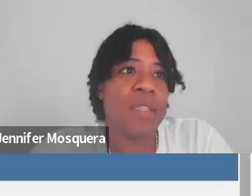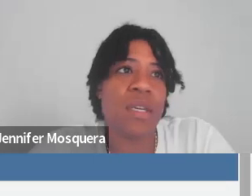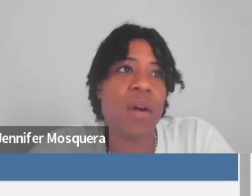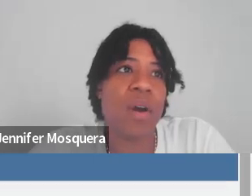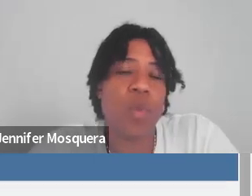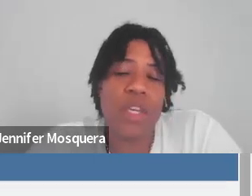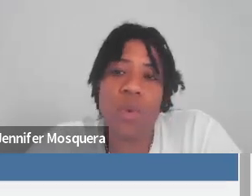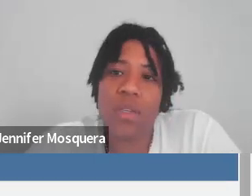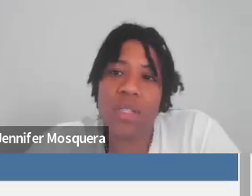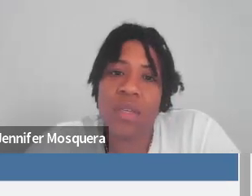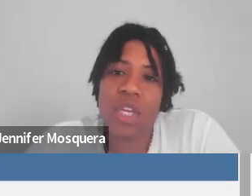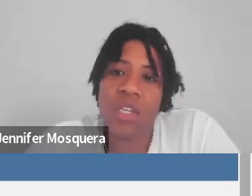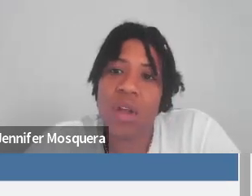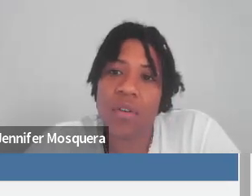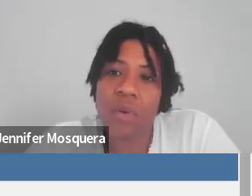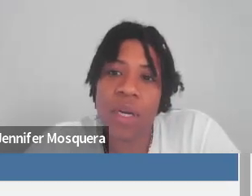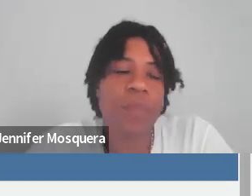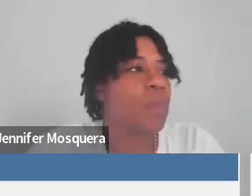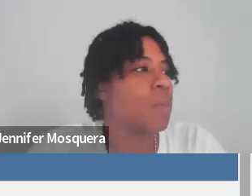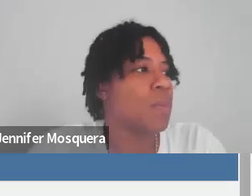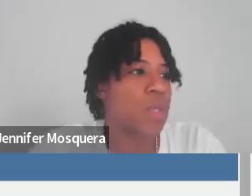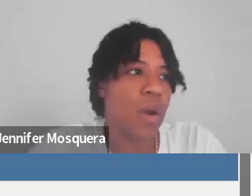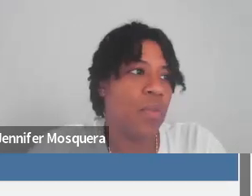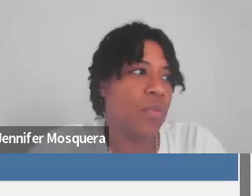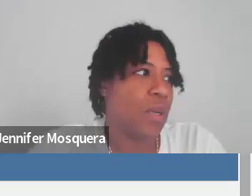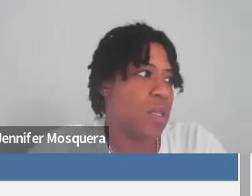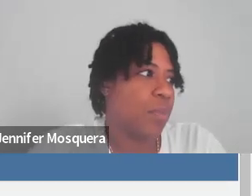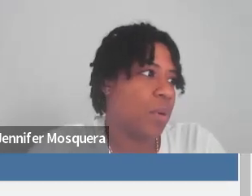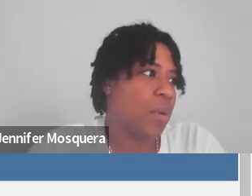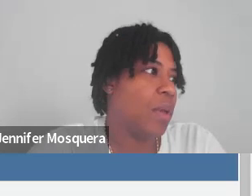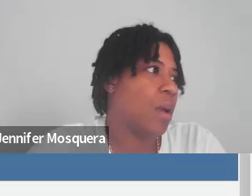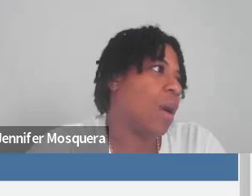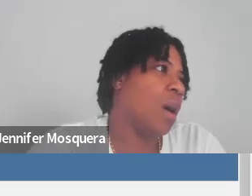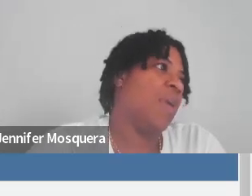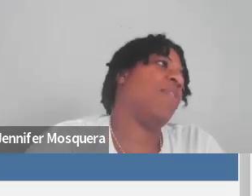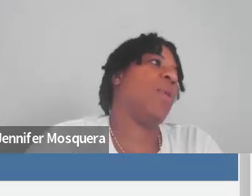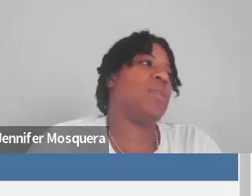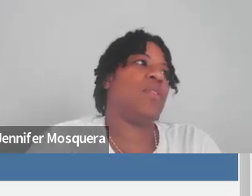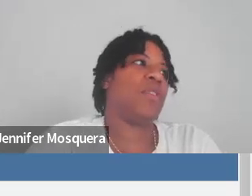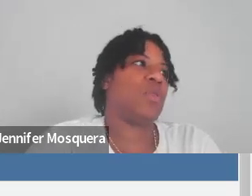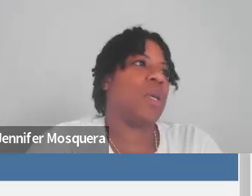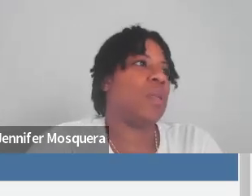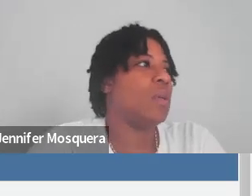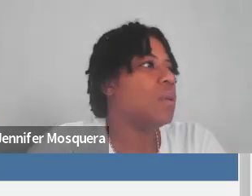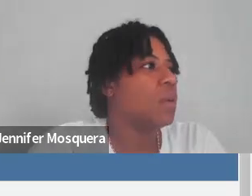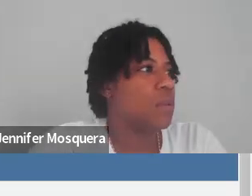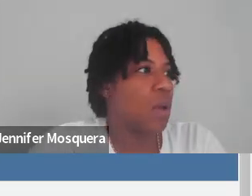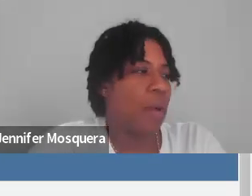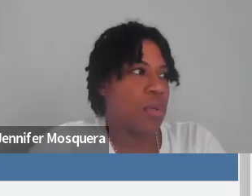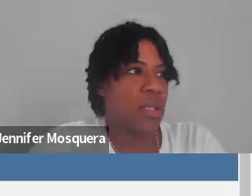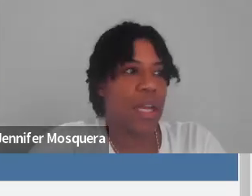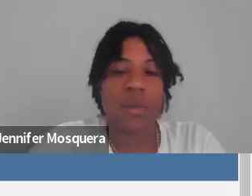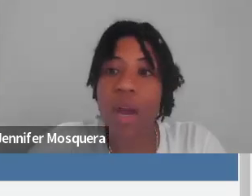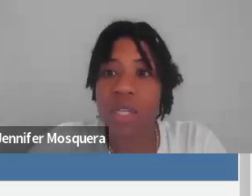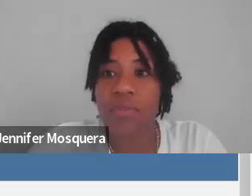then depending on what you want to see the change log for. So for example, if I want to see the first one, so